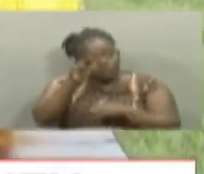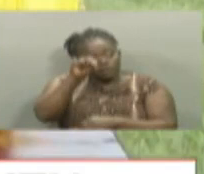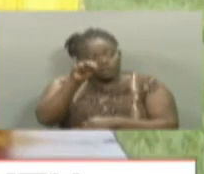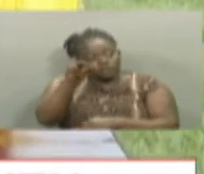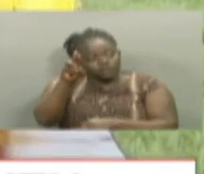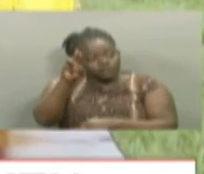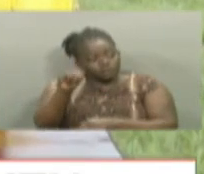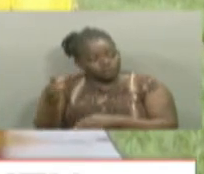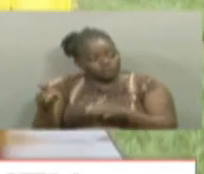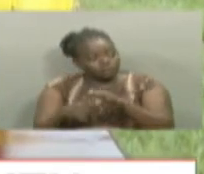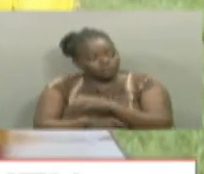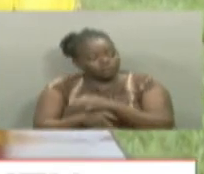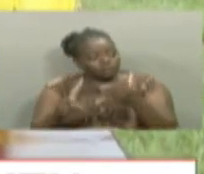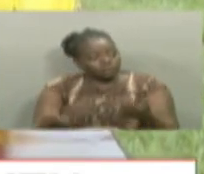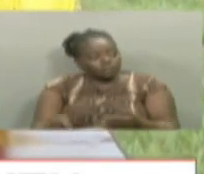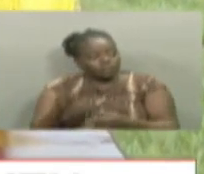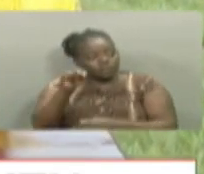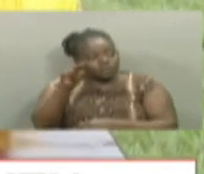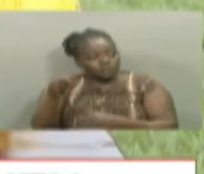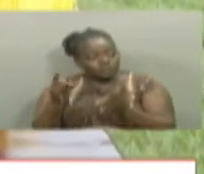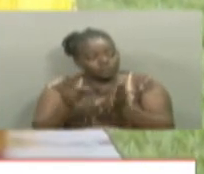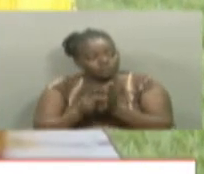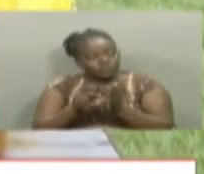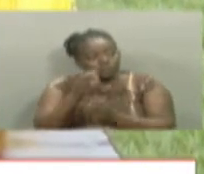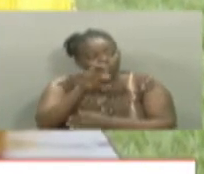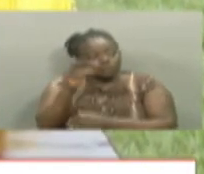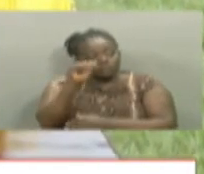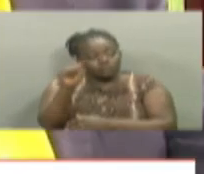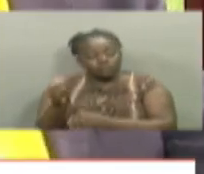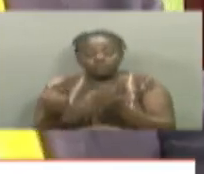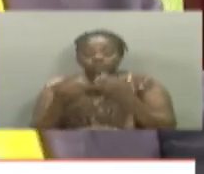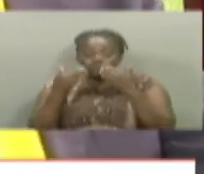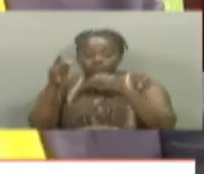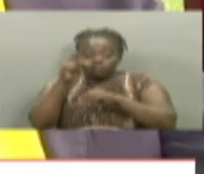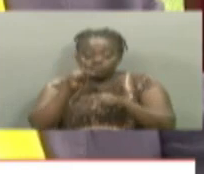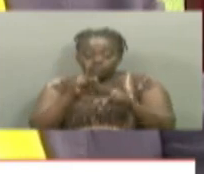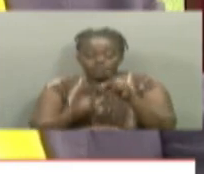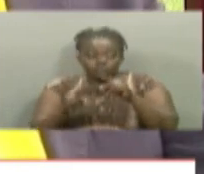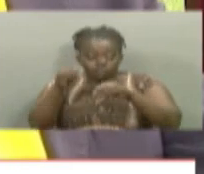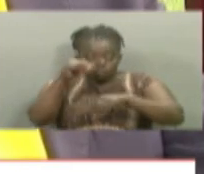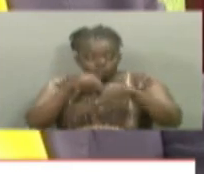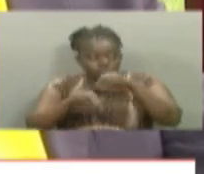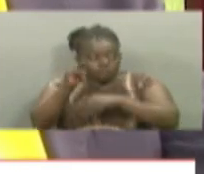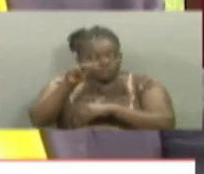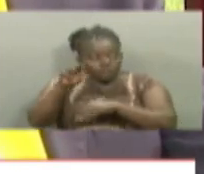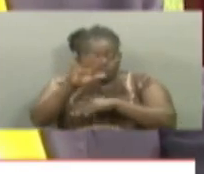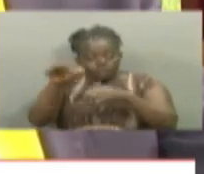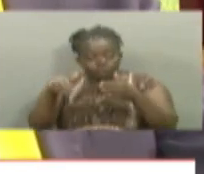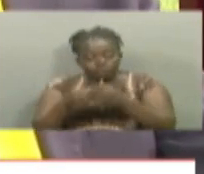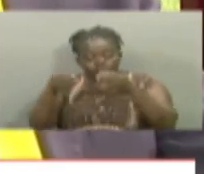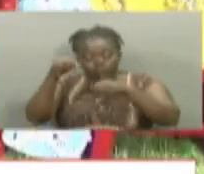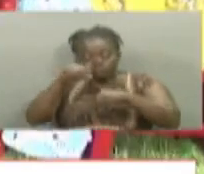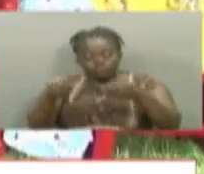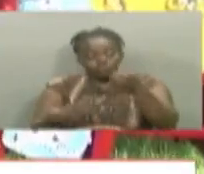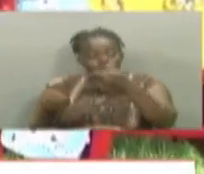for voting NRM. Omyuka wa sentebo NRM mbugwanjuba bwegwanga Dr. Chris Baliomo nsibaza abantu olw'okulonda NRM mukuddamu okulonda kwonna okuzze